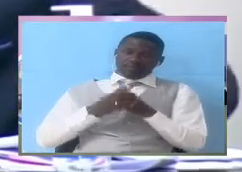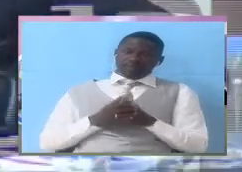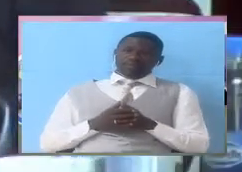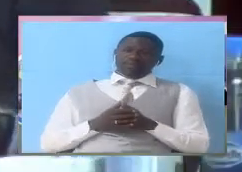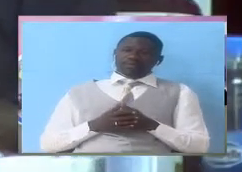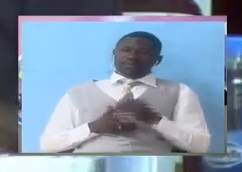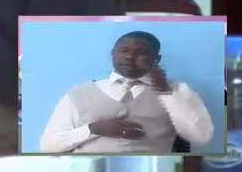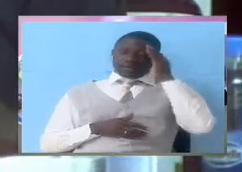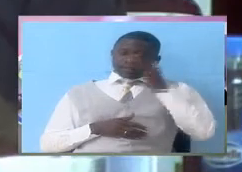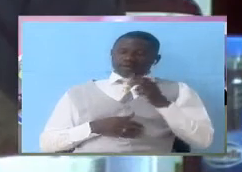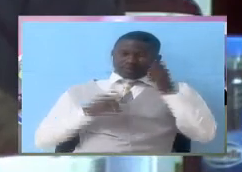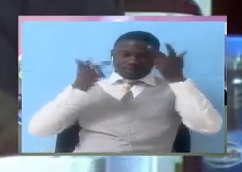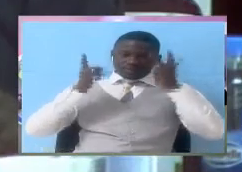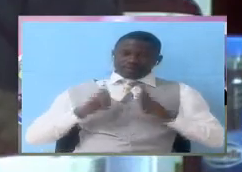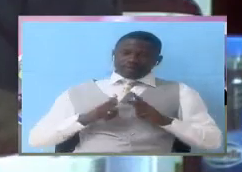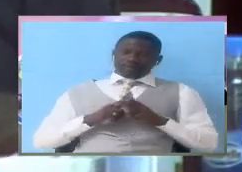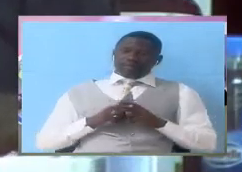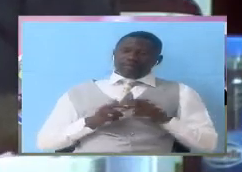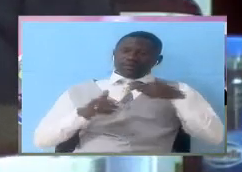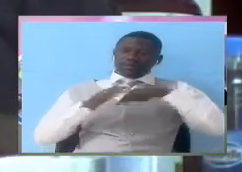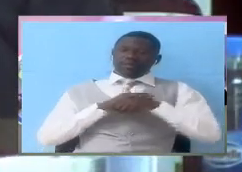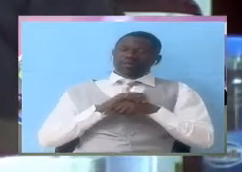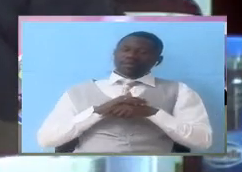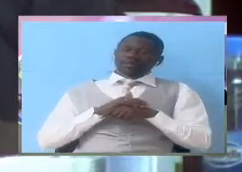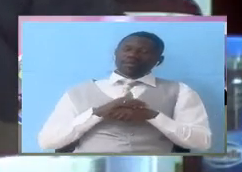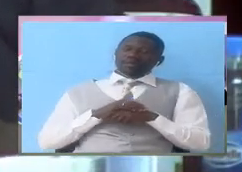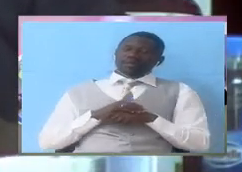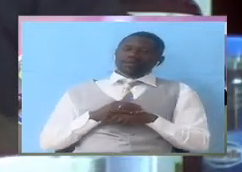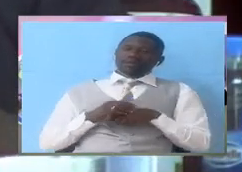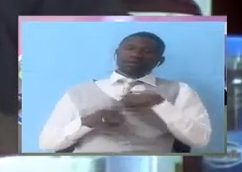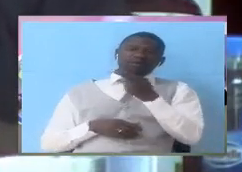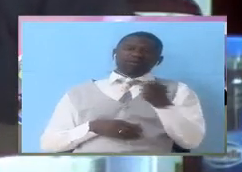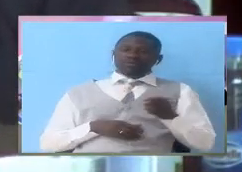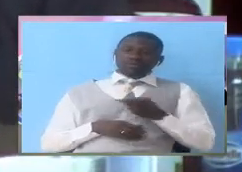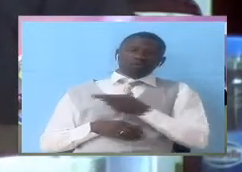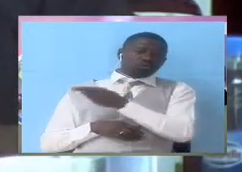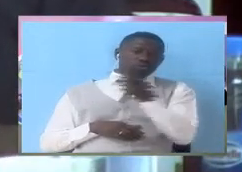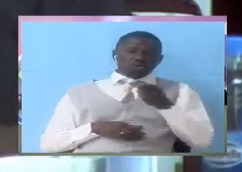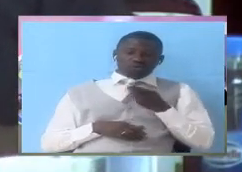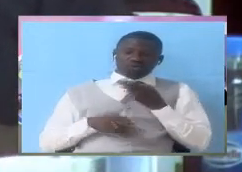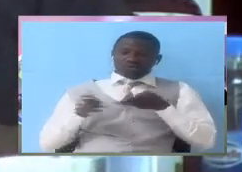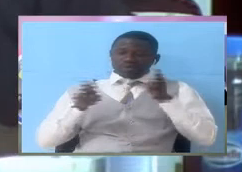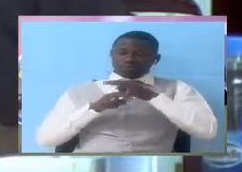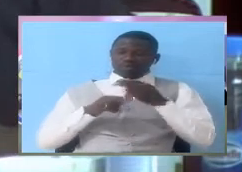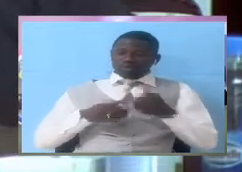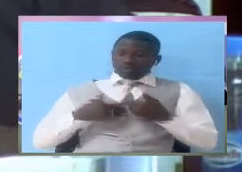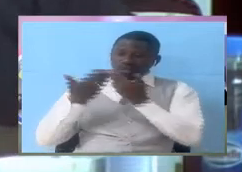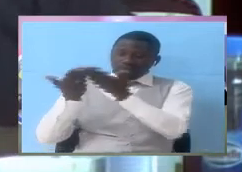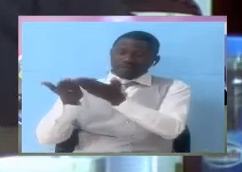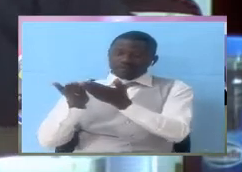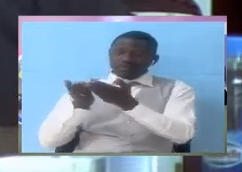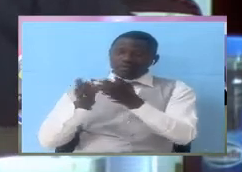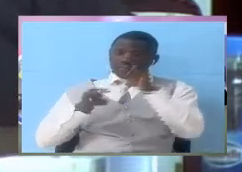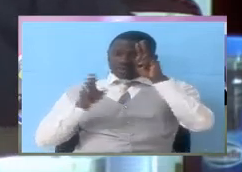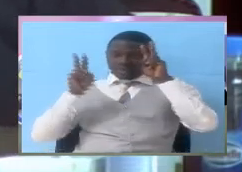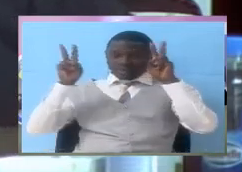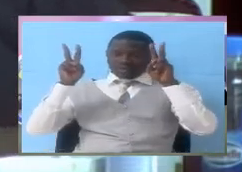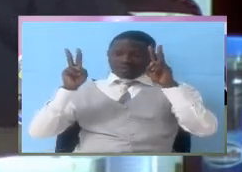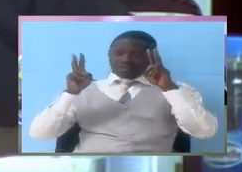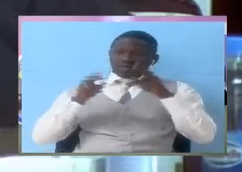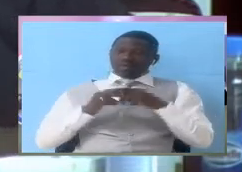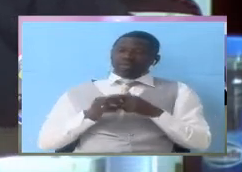Thank you, counsel. In the receipt of those reports, Amatu Jame, he described him as